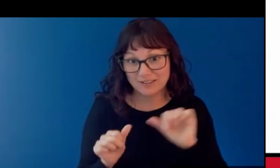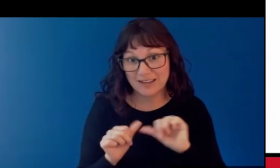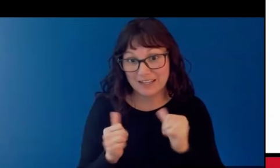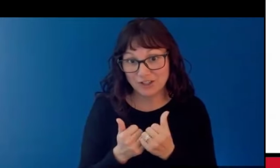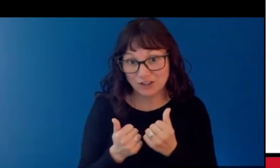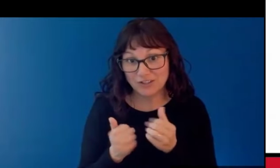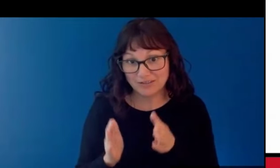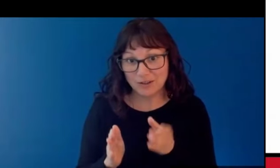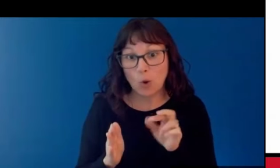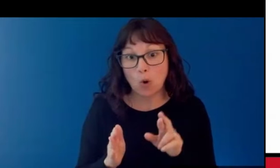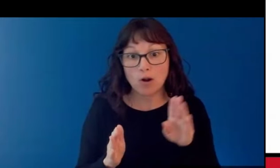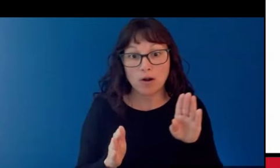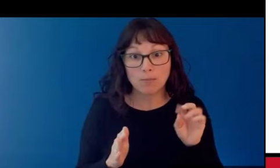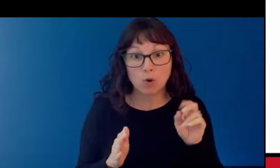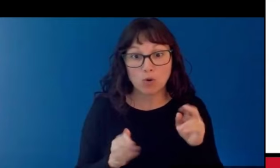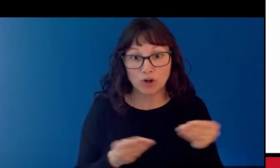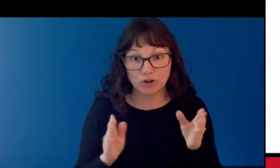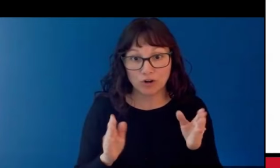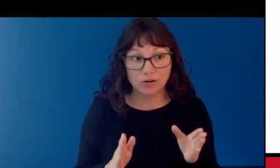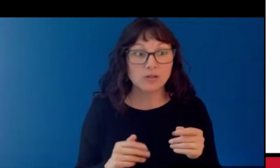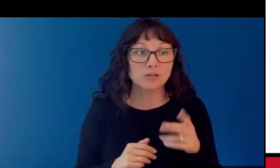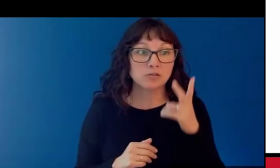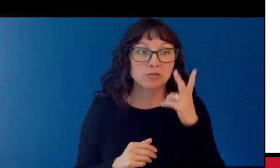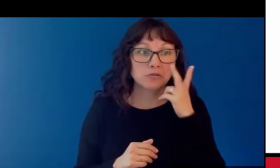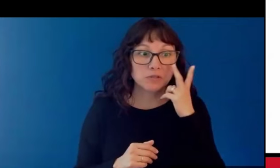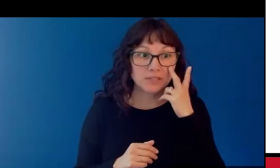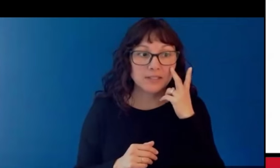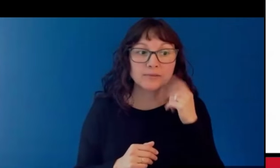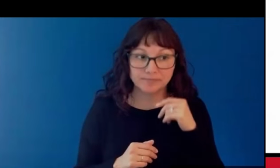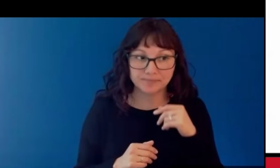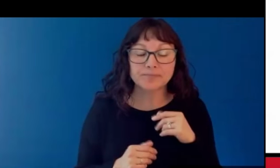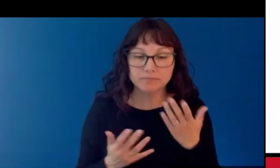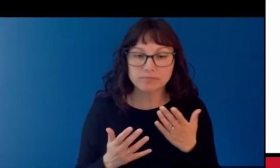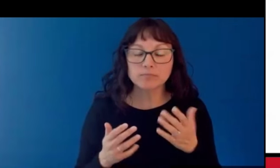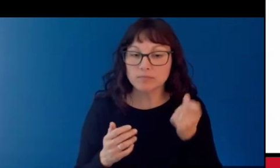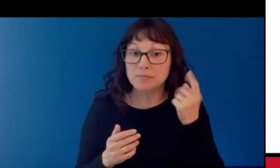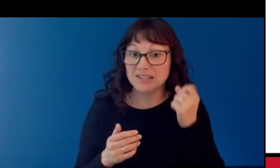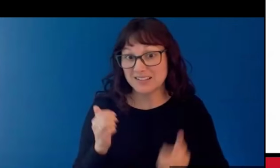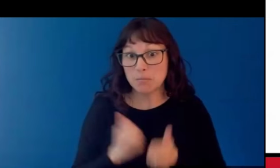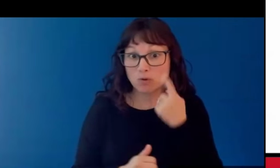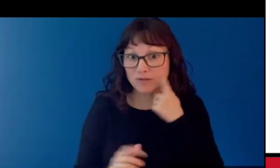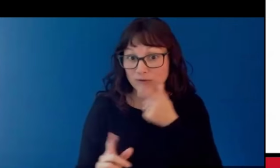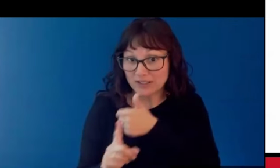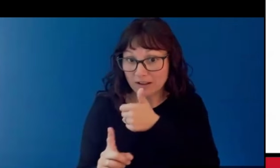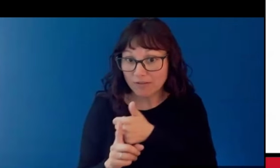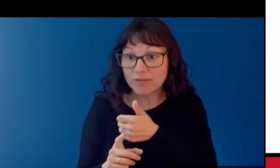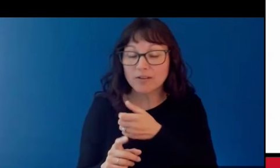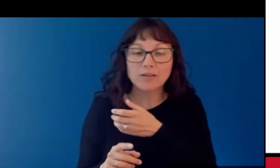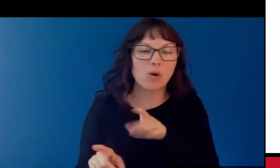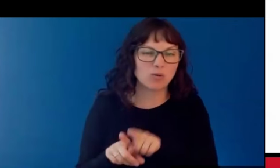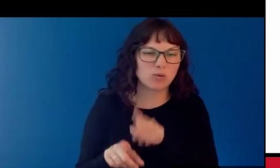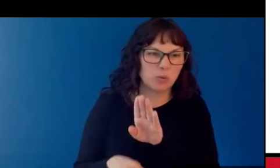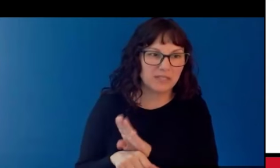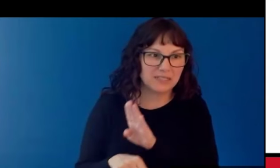or broker about to see what makes the most sense for yourself and for your business.